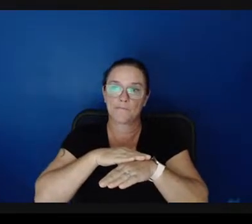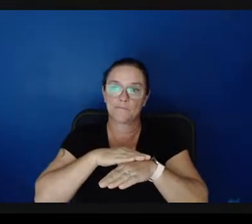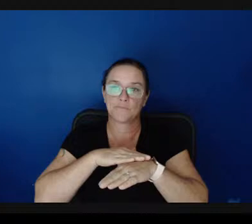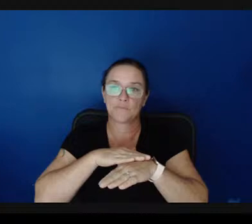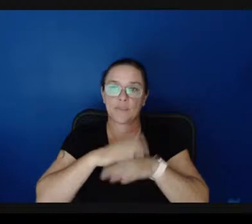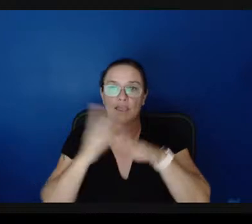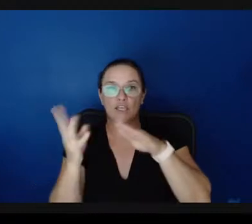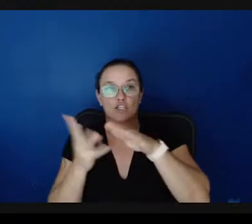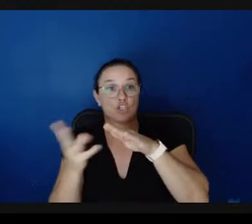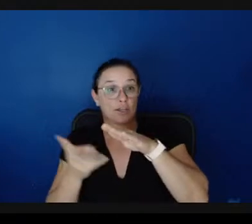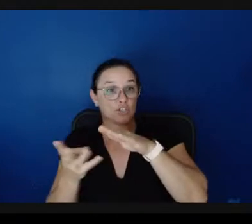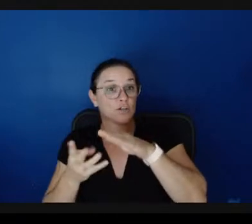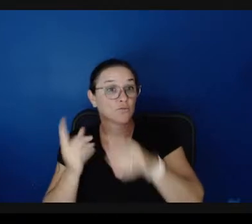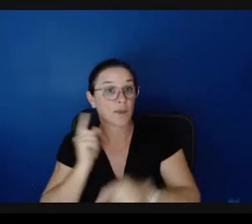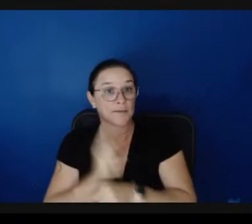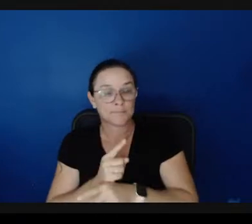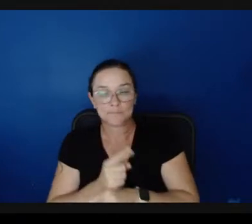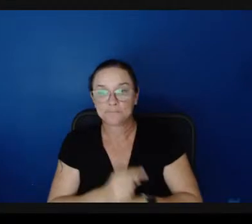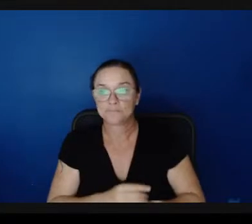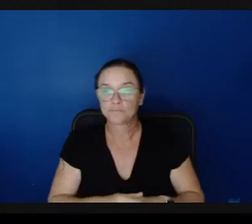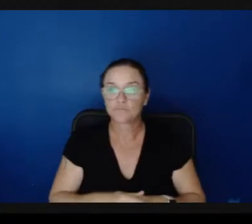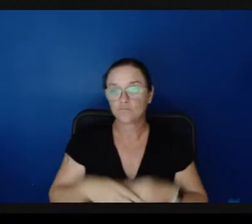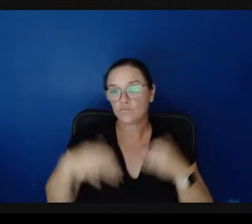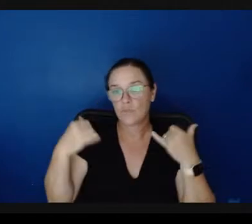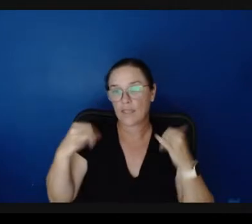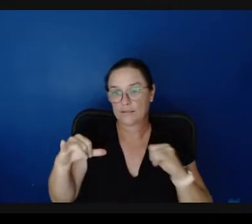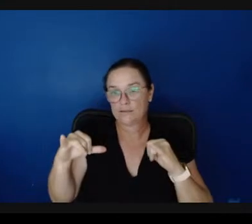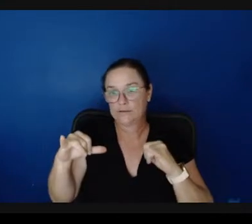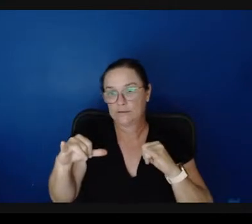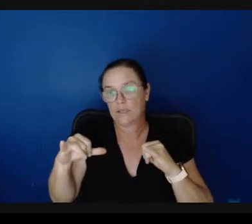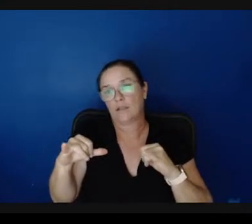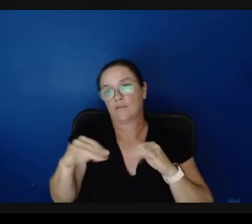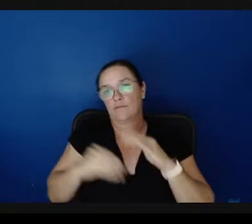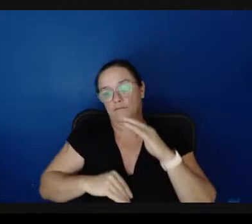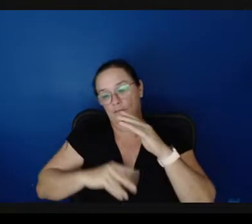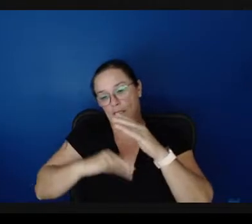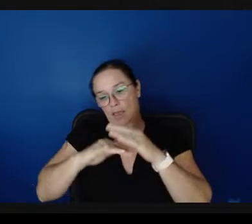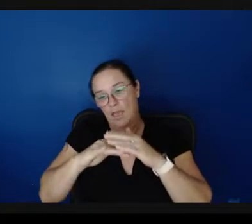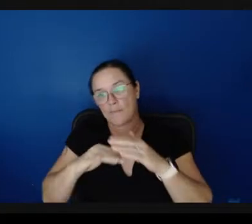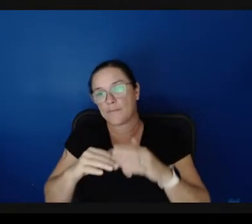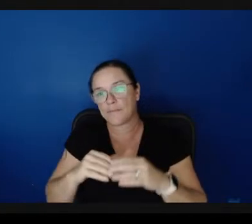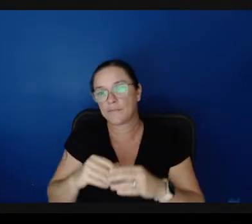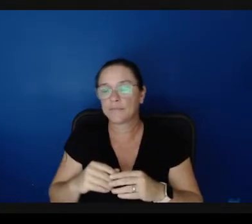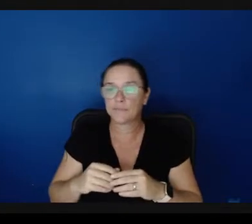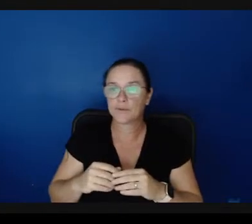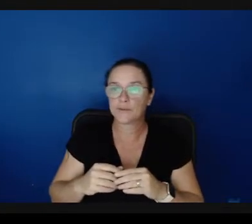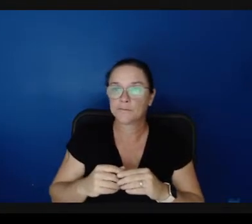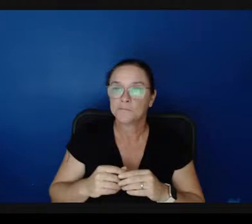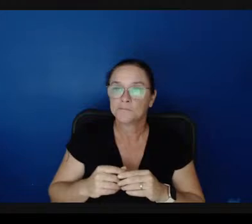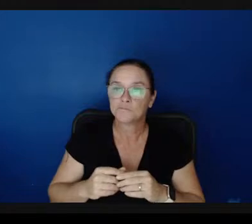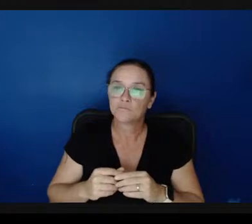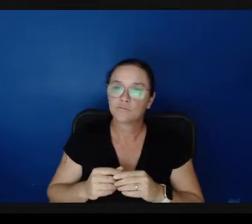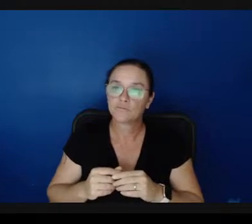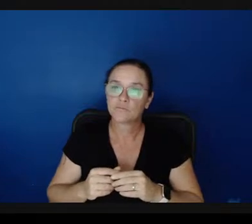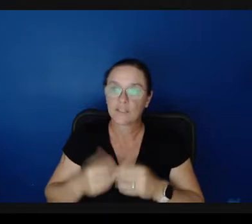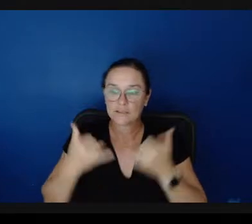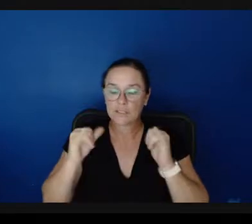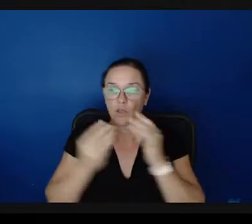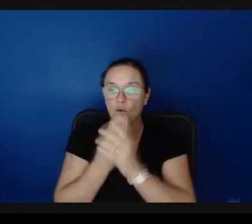injection, right? The magma is still coming into Kilauea, it's still erupting. It's not shut off all the way, but it's doing it at a much lower rate